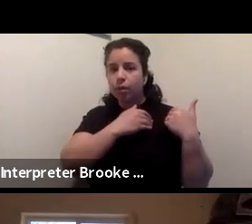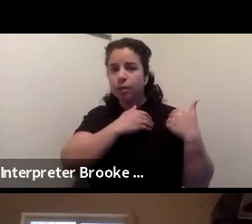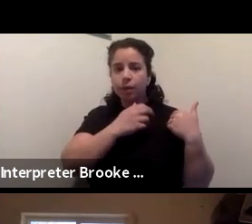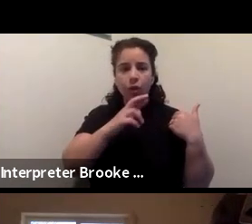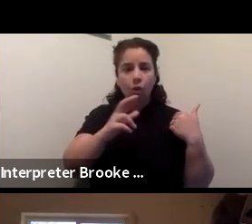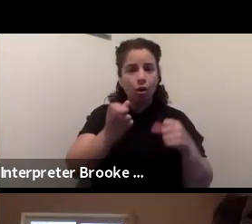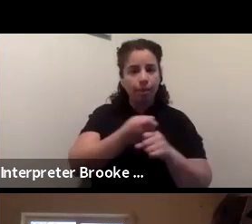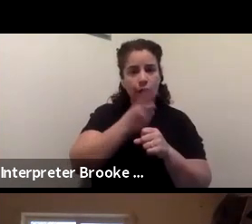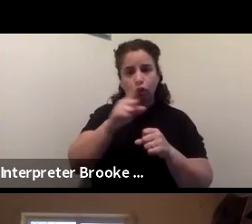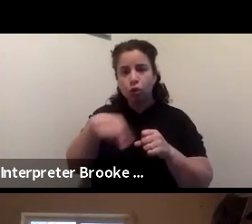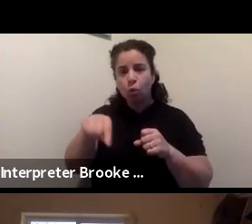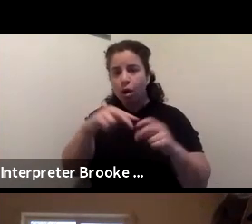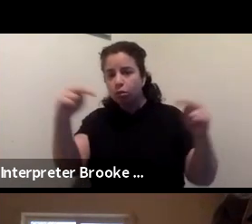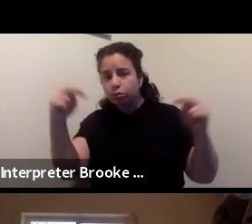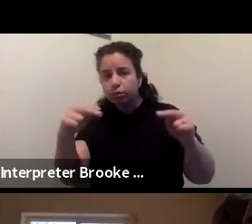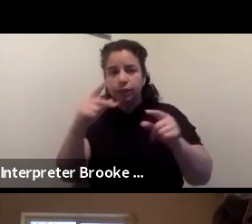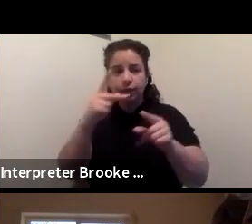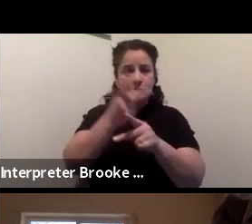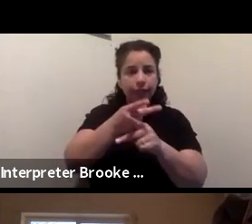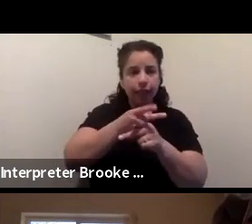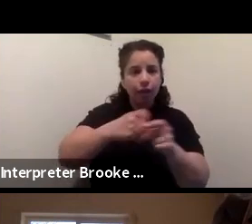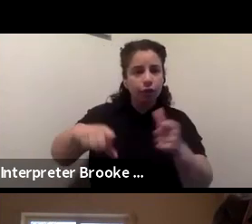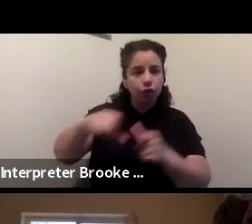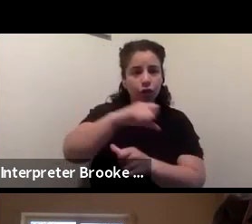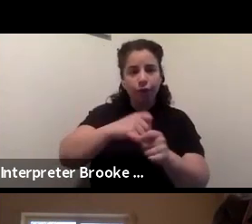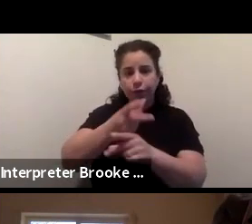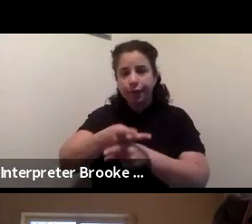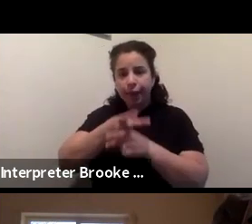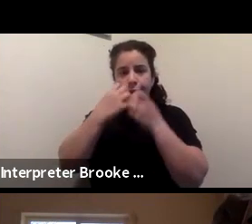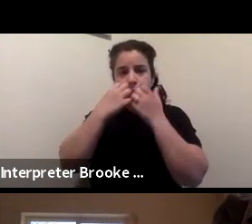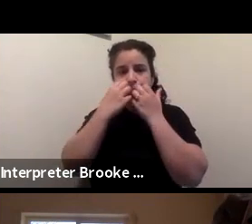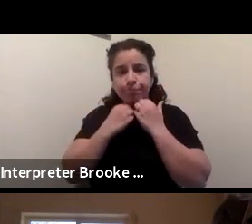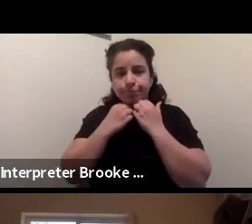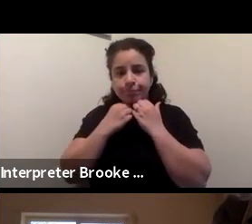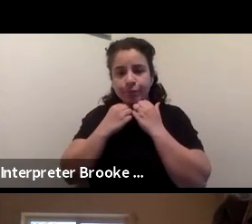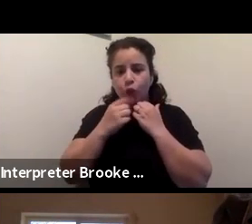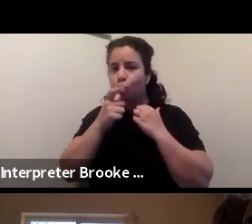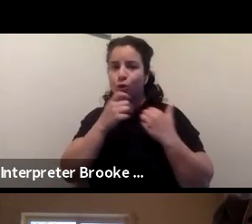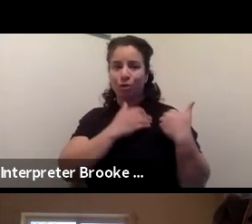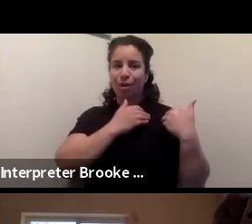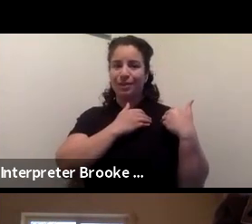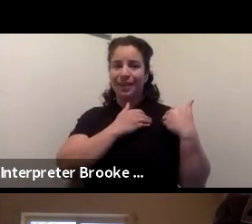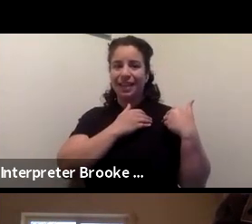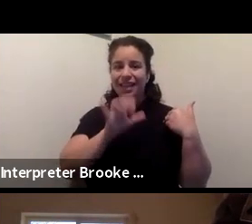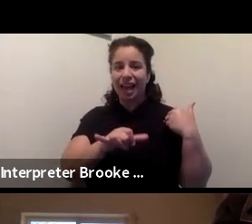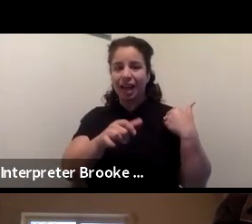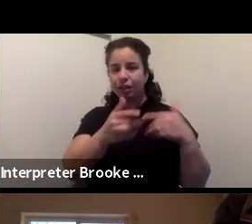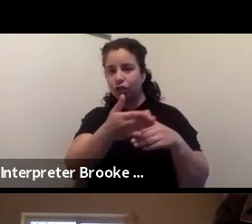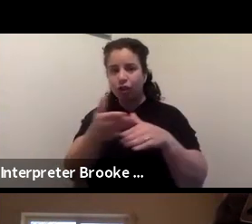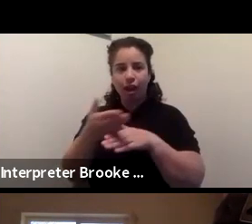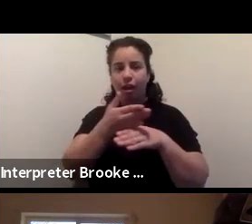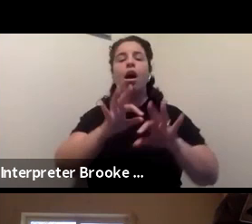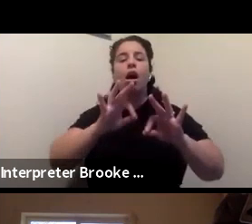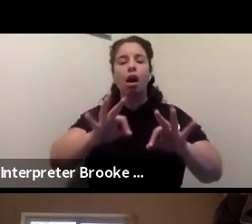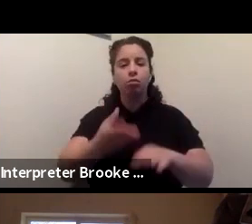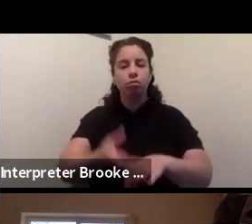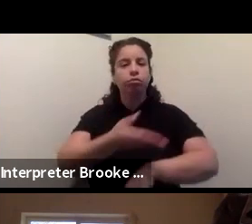looking after one another's care needs, and how doing so allows us greater freedoms and greater